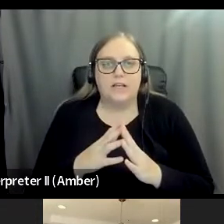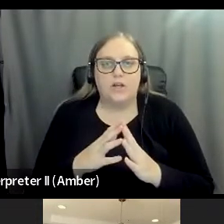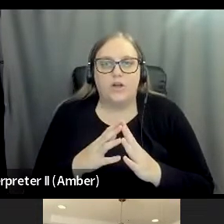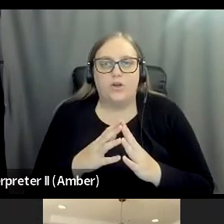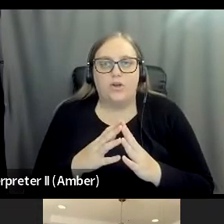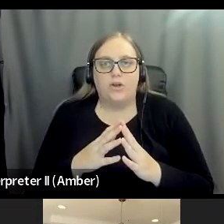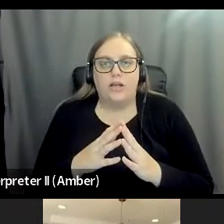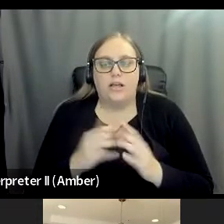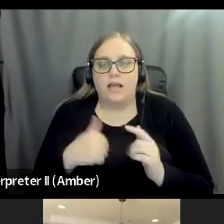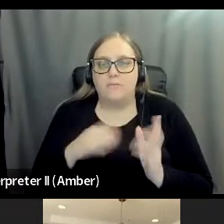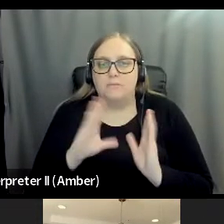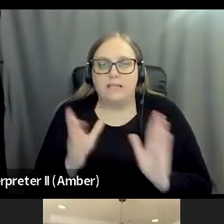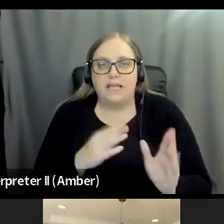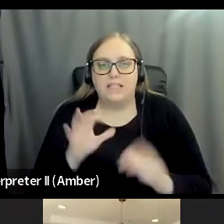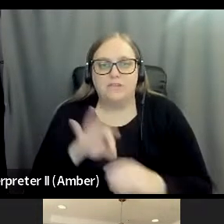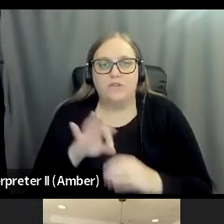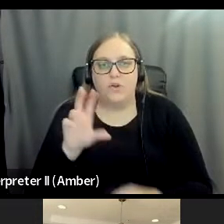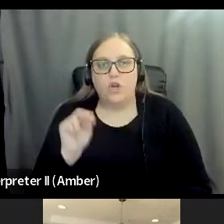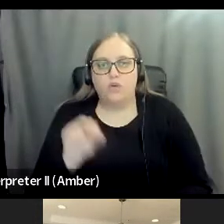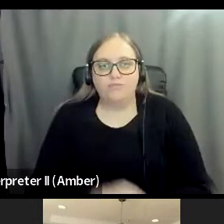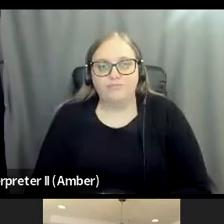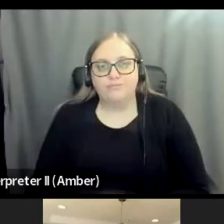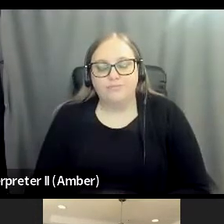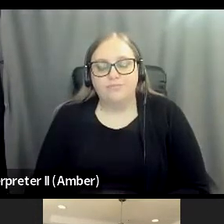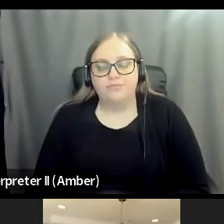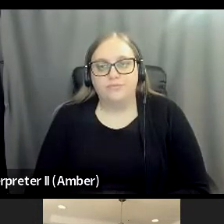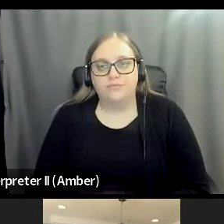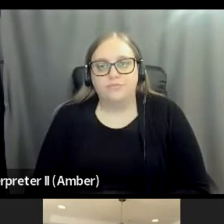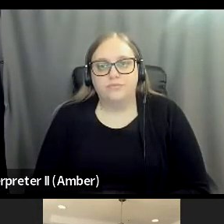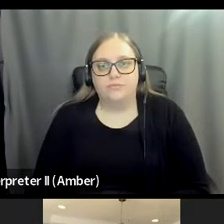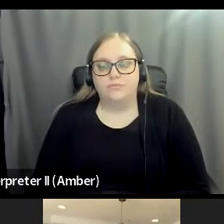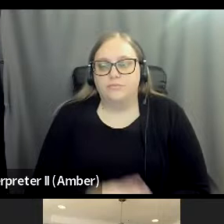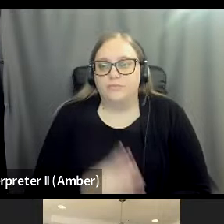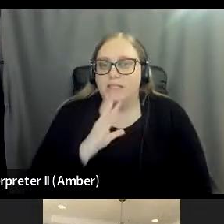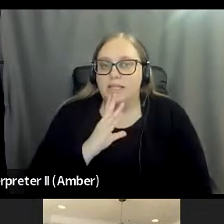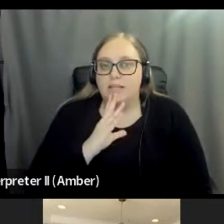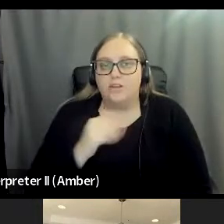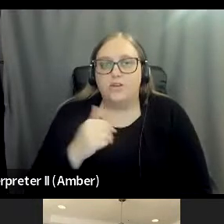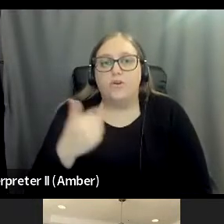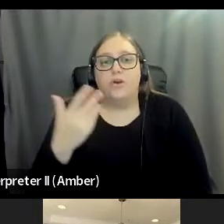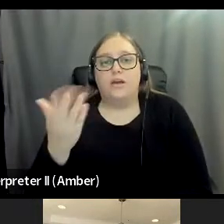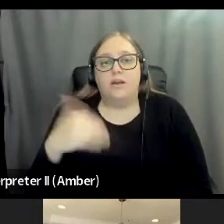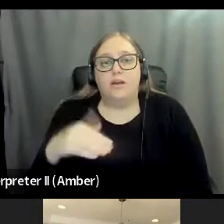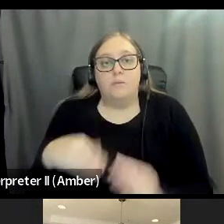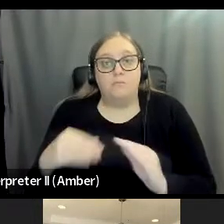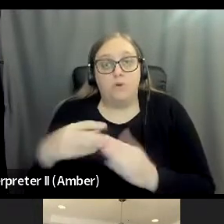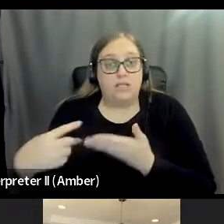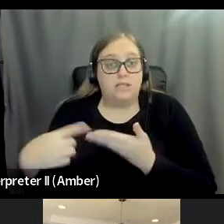plan to vote no on this amendment. Thank you, Chairman. Thank you, Councilmember. Further discussion?